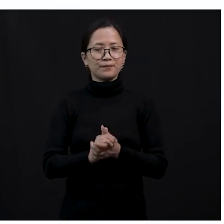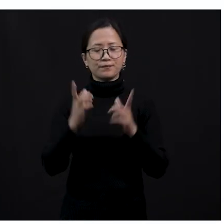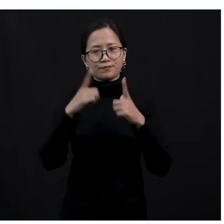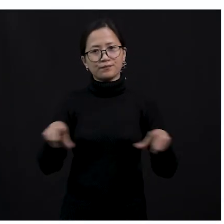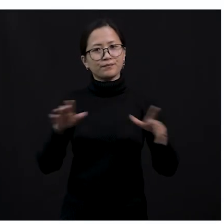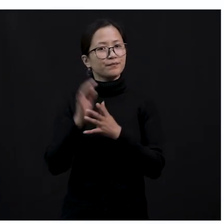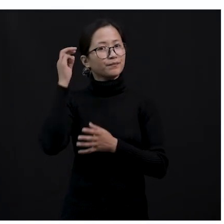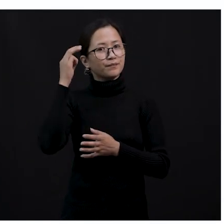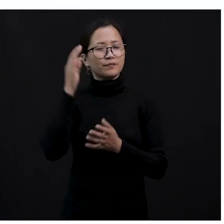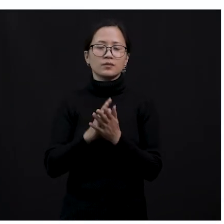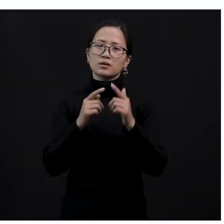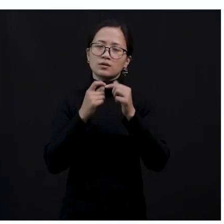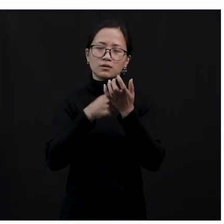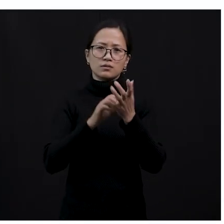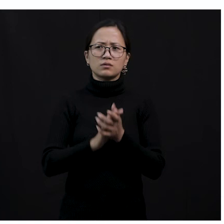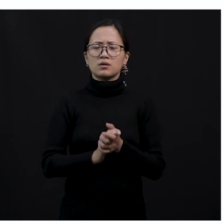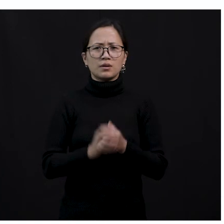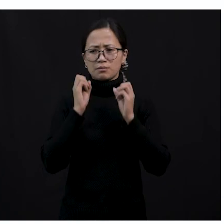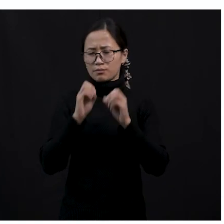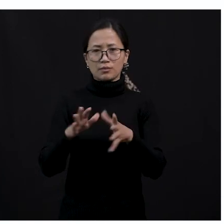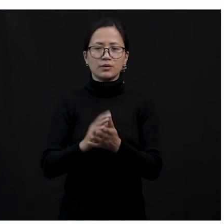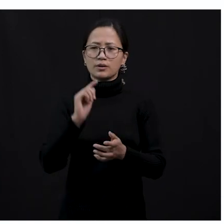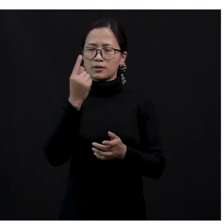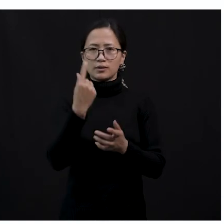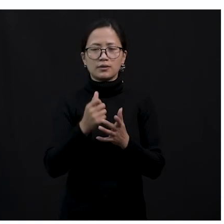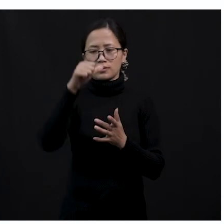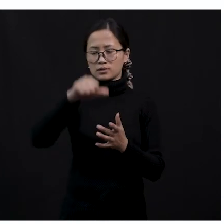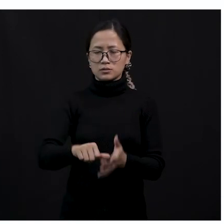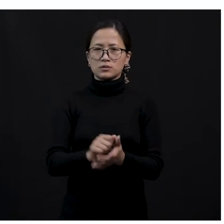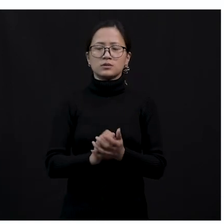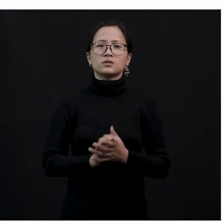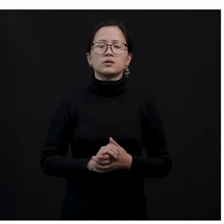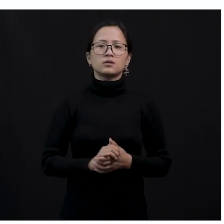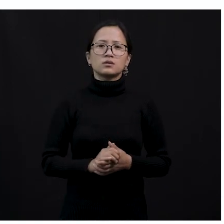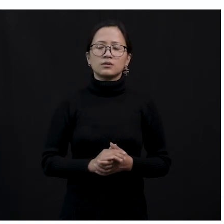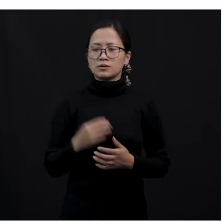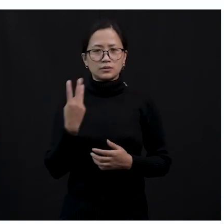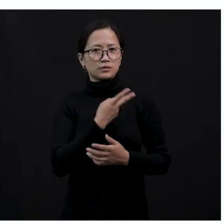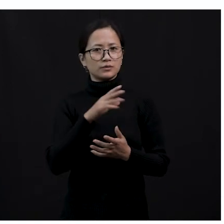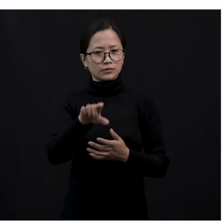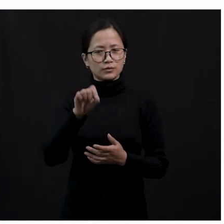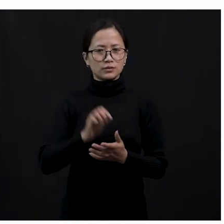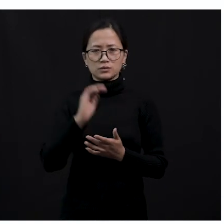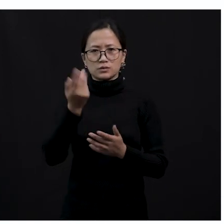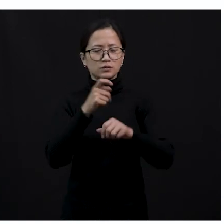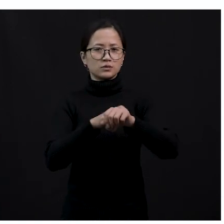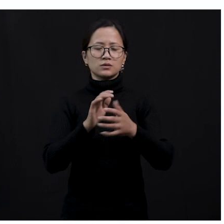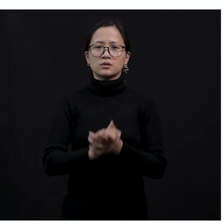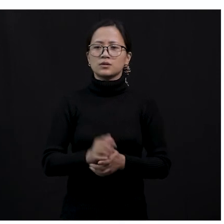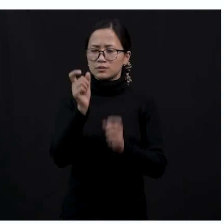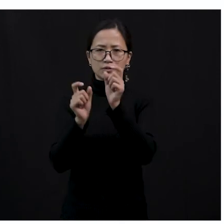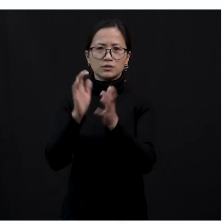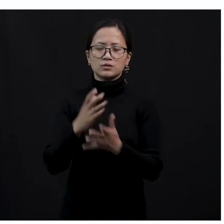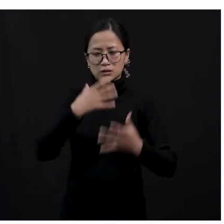memory loss can be a terrible thing that can happen to anyone because you will find that sometimes some people